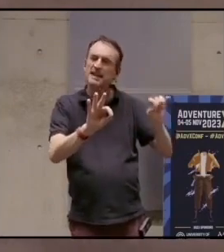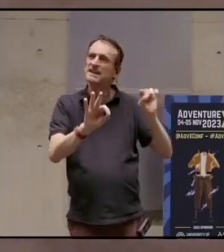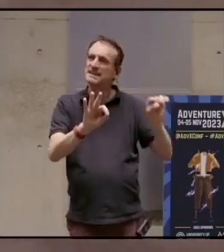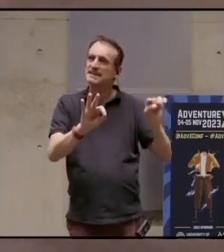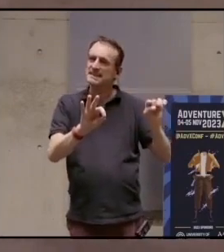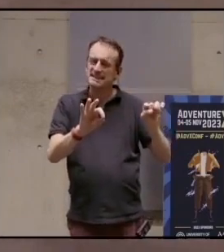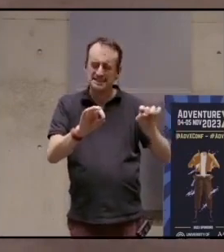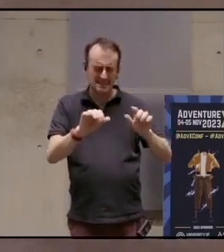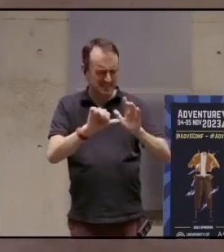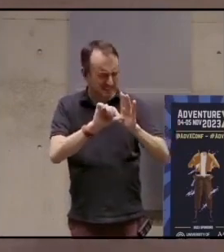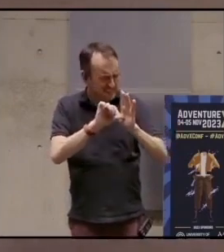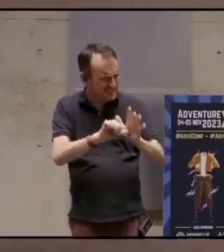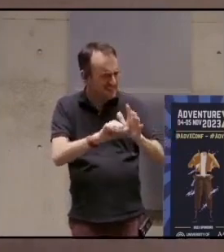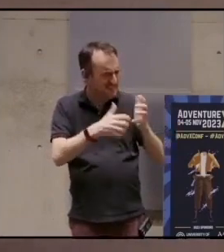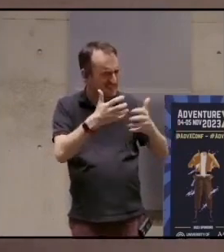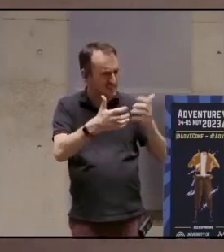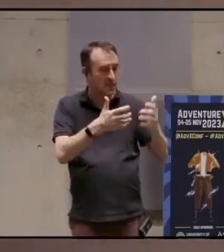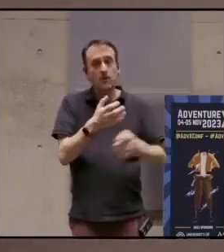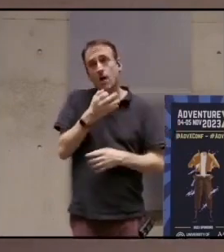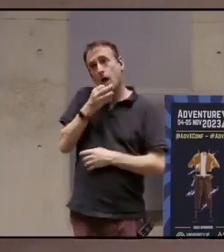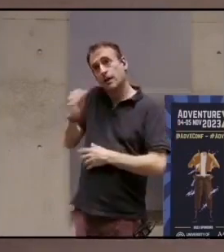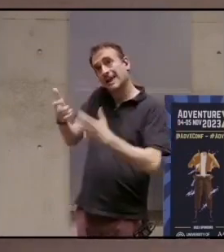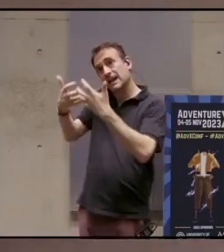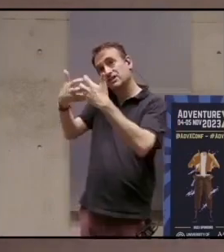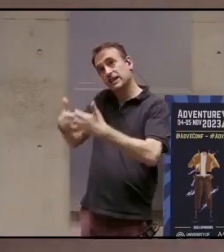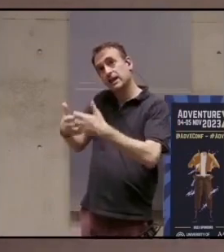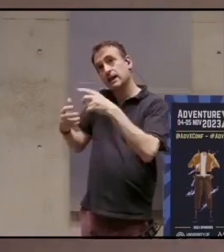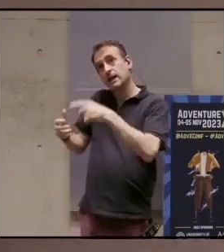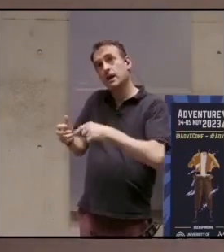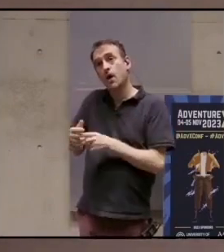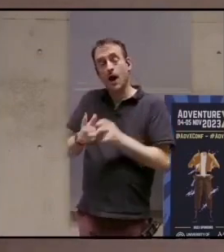I could ask the engineer to stitch two different takes